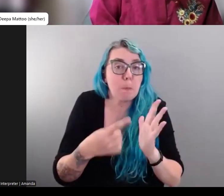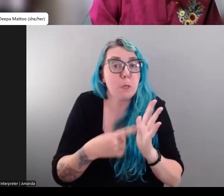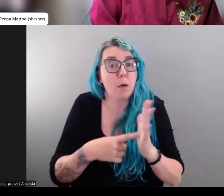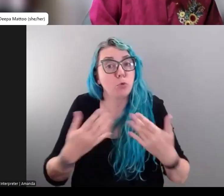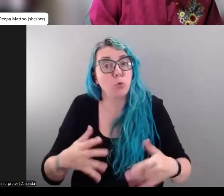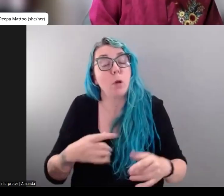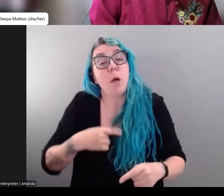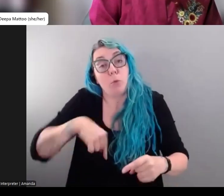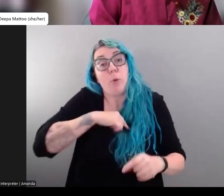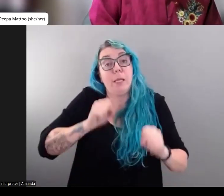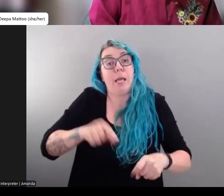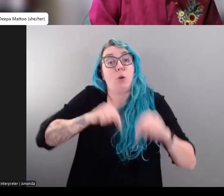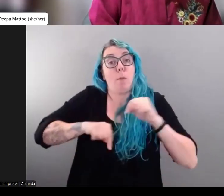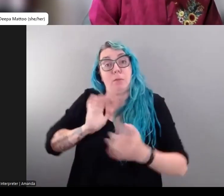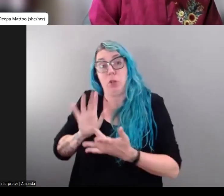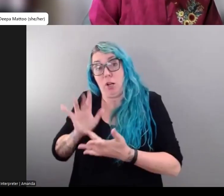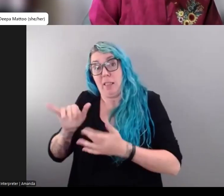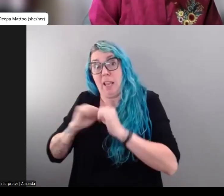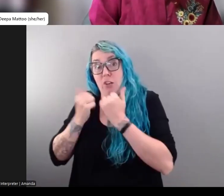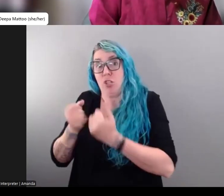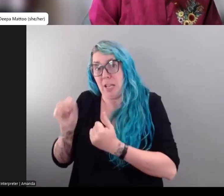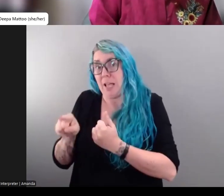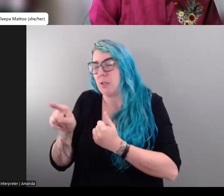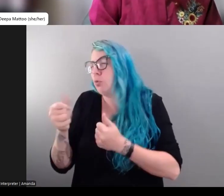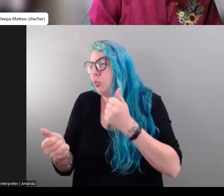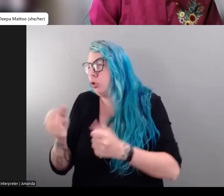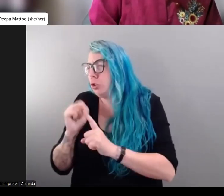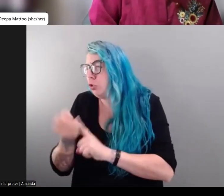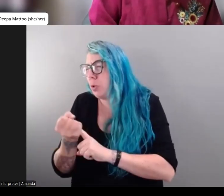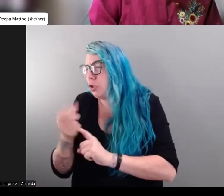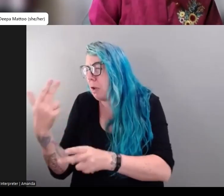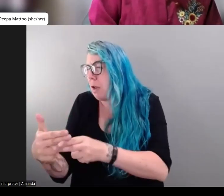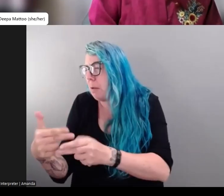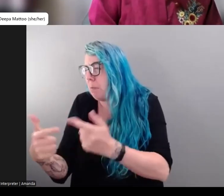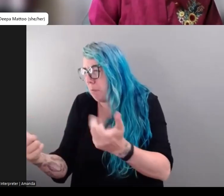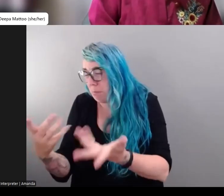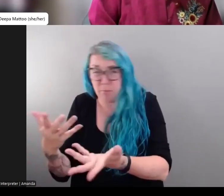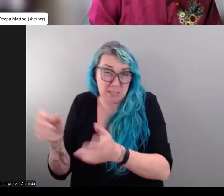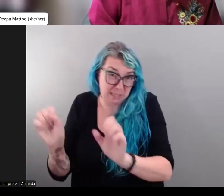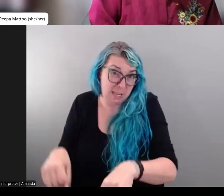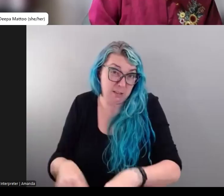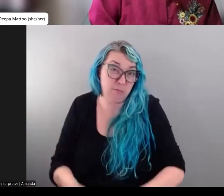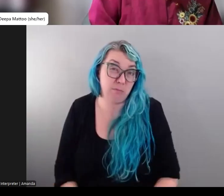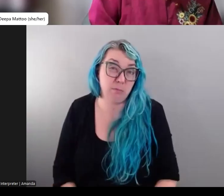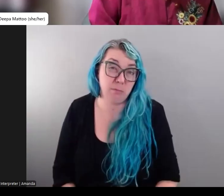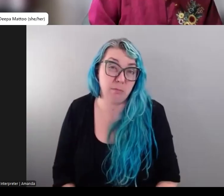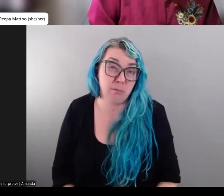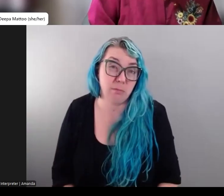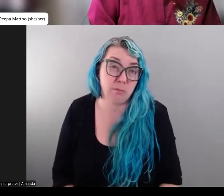information, Margarita will send it back to you. That would be great. Thank you, Deepa. Thank